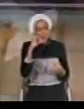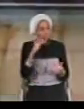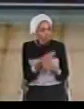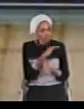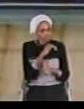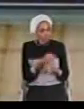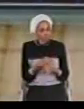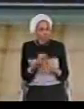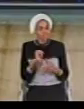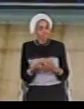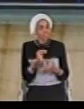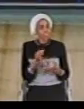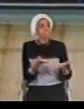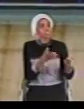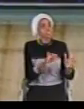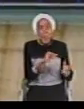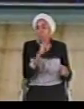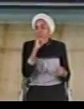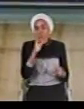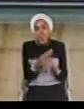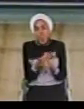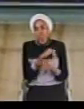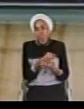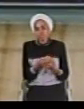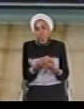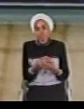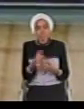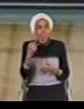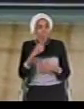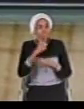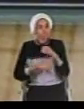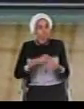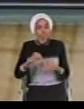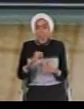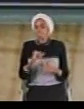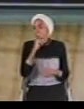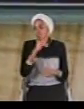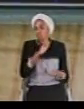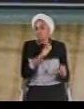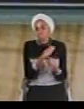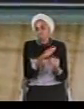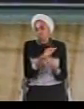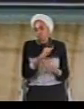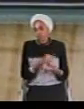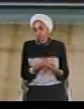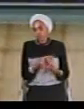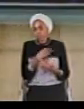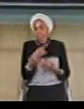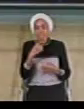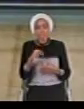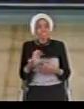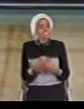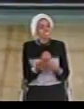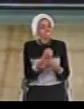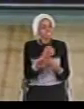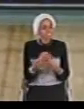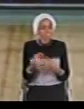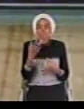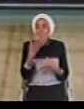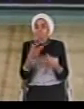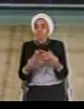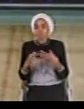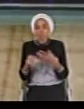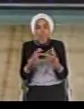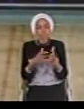His death not sufficient. His suffering not sufficient. And the shedding of the blood